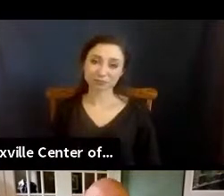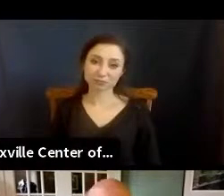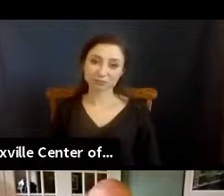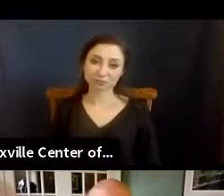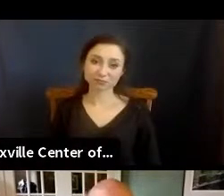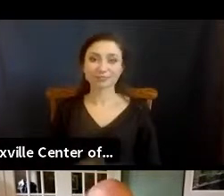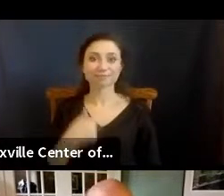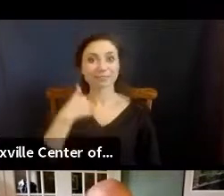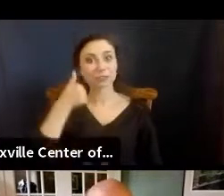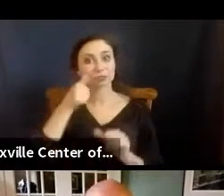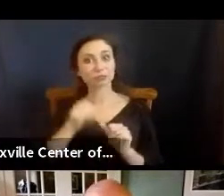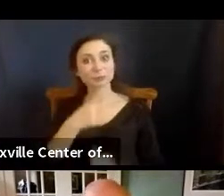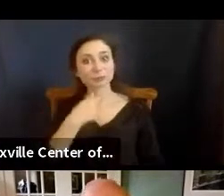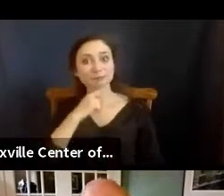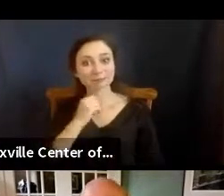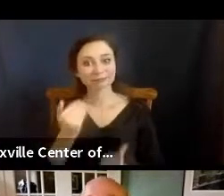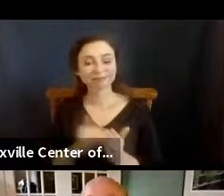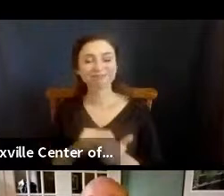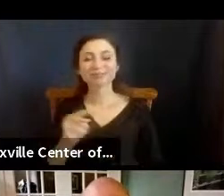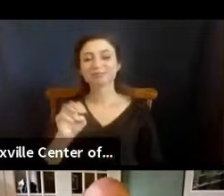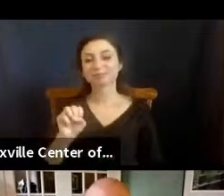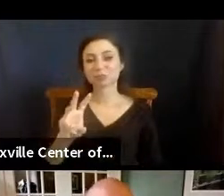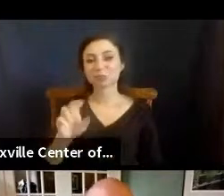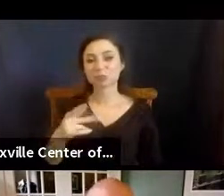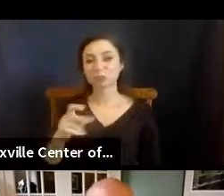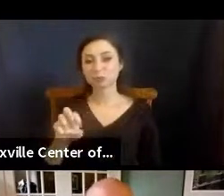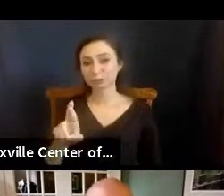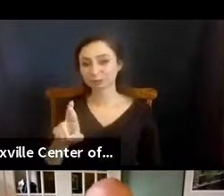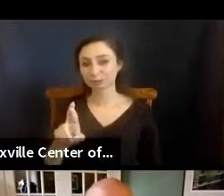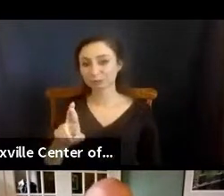I got to remember to unmute myself. Ms. Wagner?